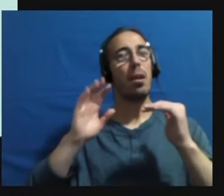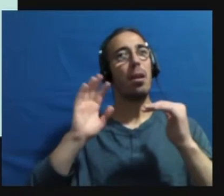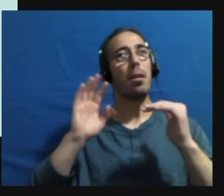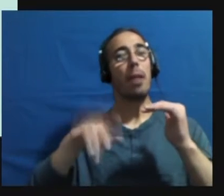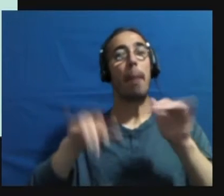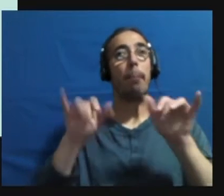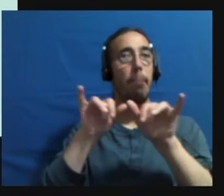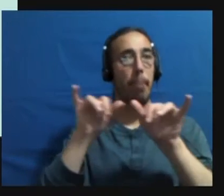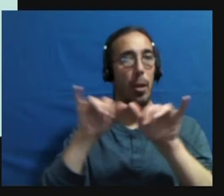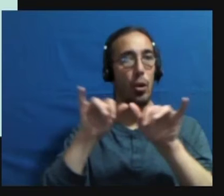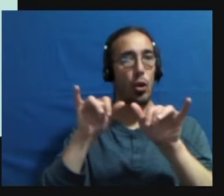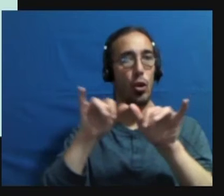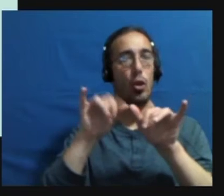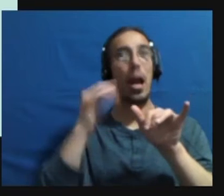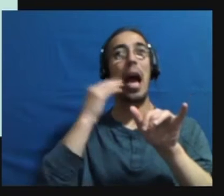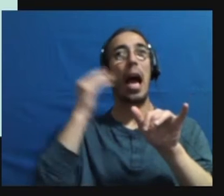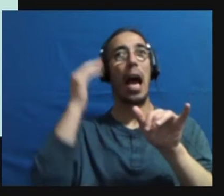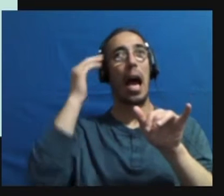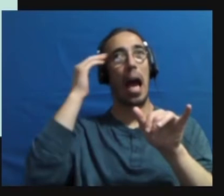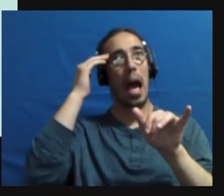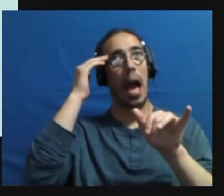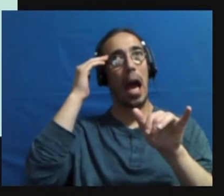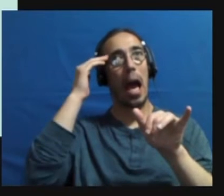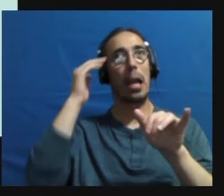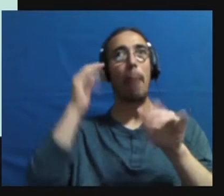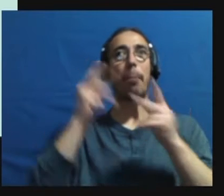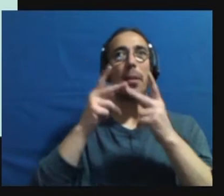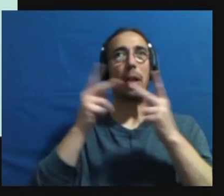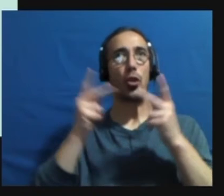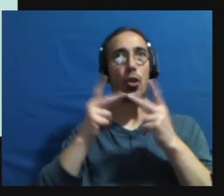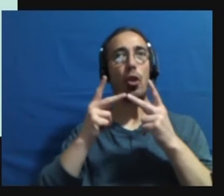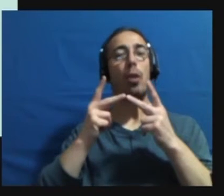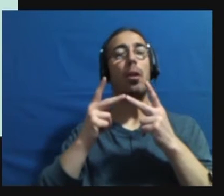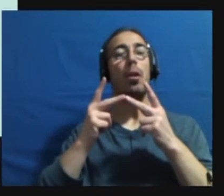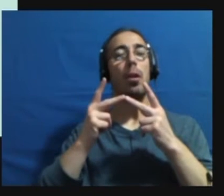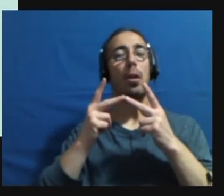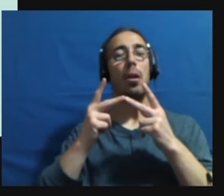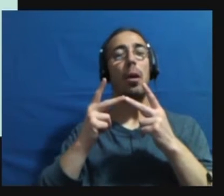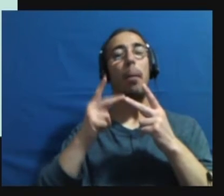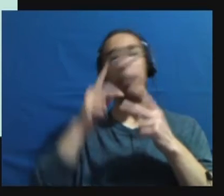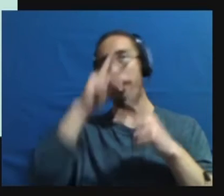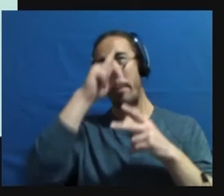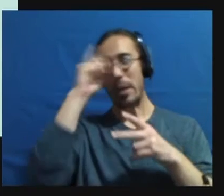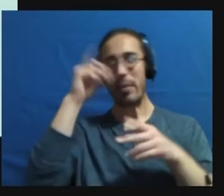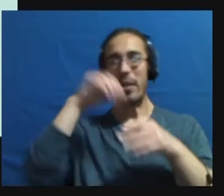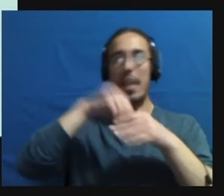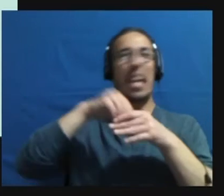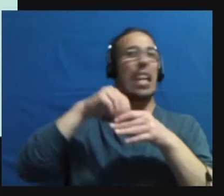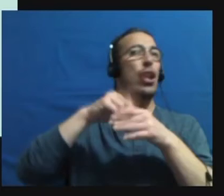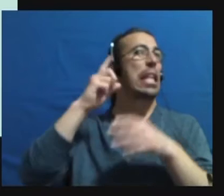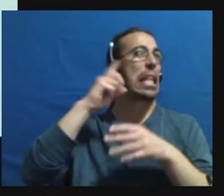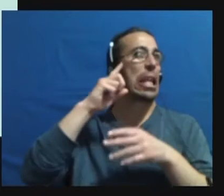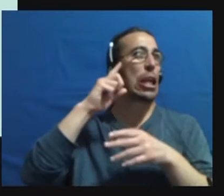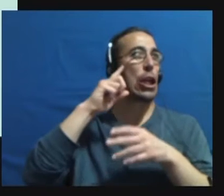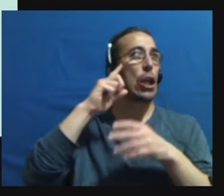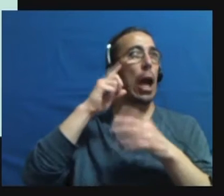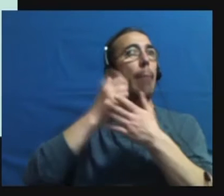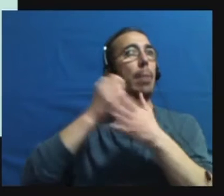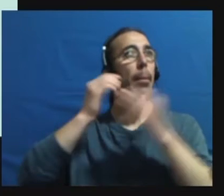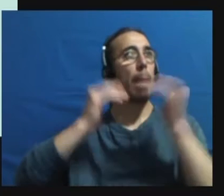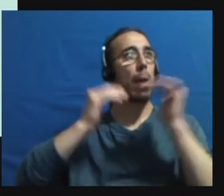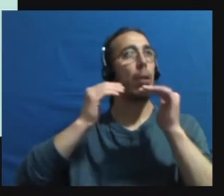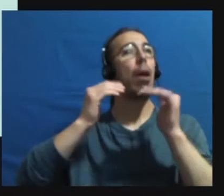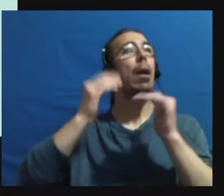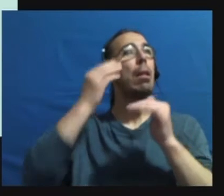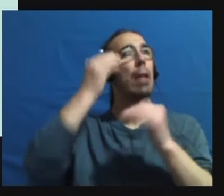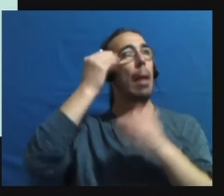head position because the vestibular sense is based in the inner ear. And it also lets us know where our bodies